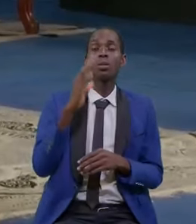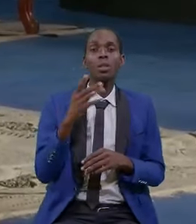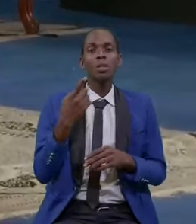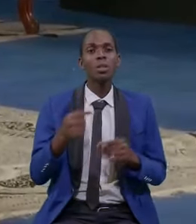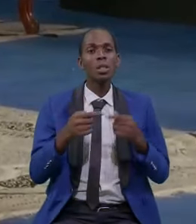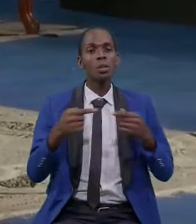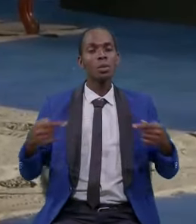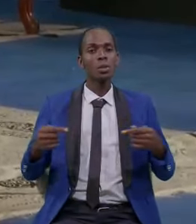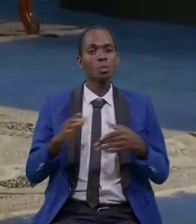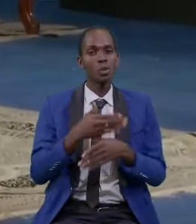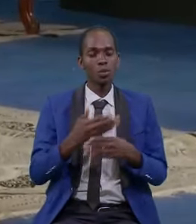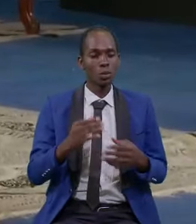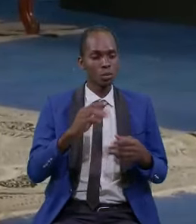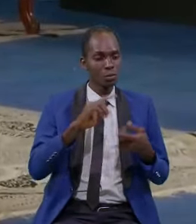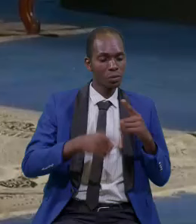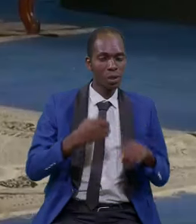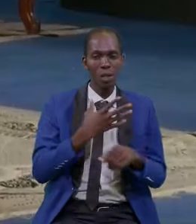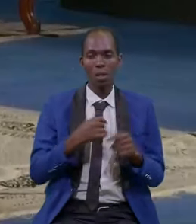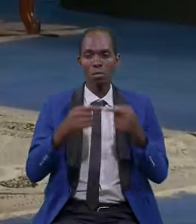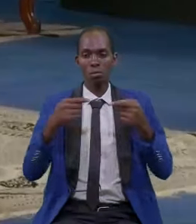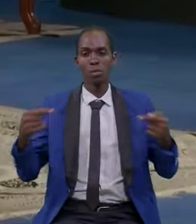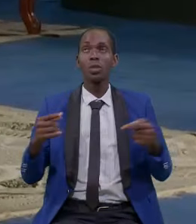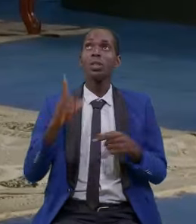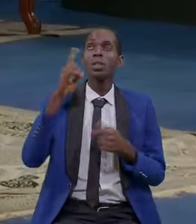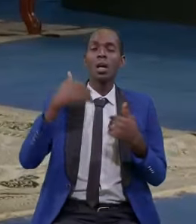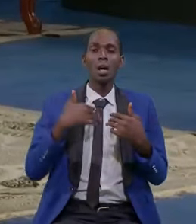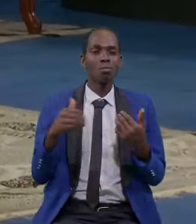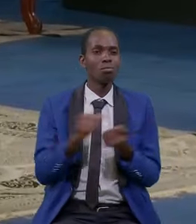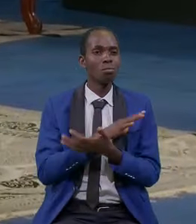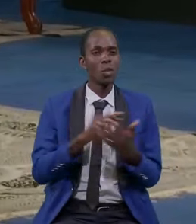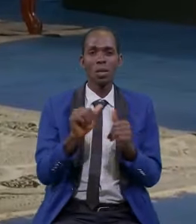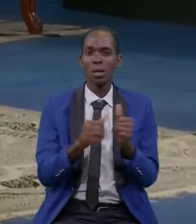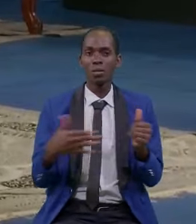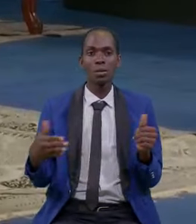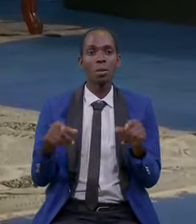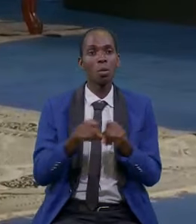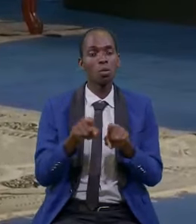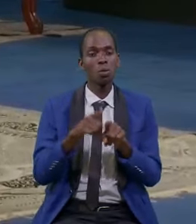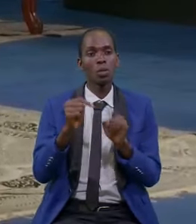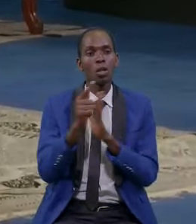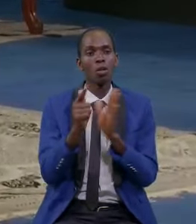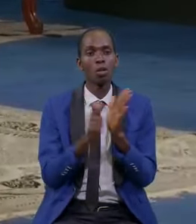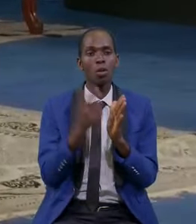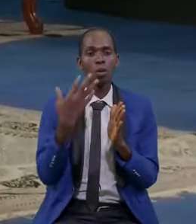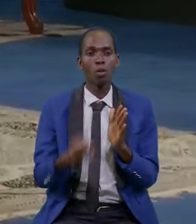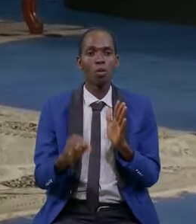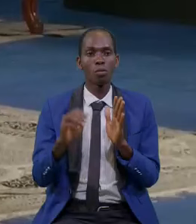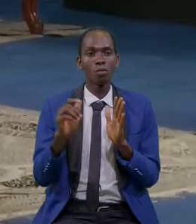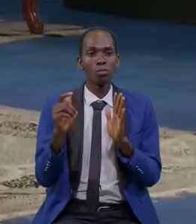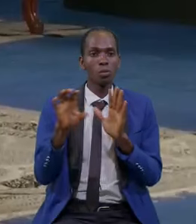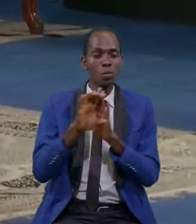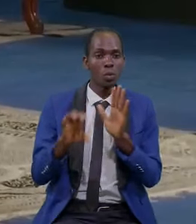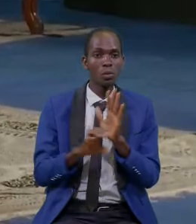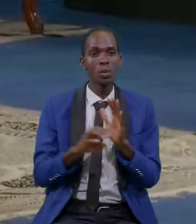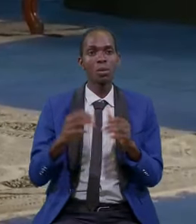has brought everything down, even the law of commandments contained in ordinances, for